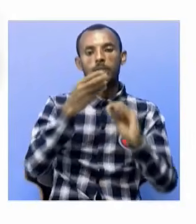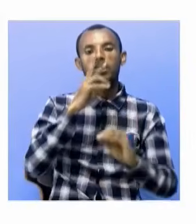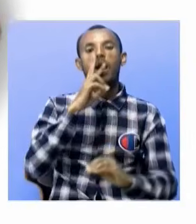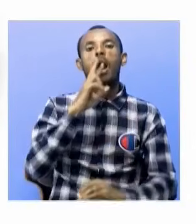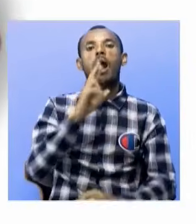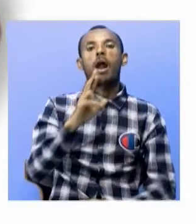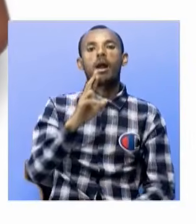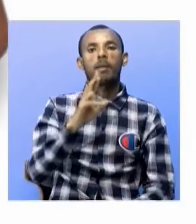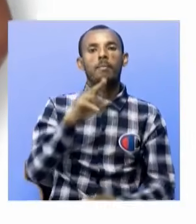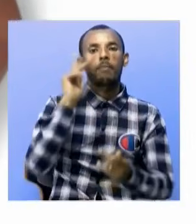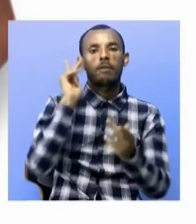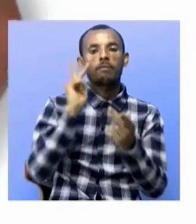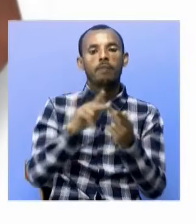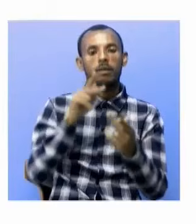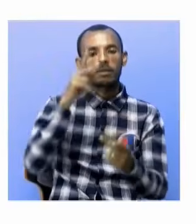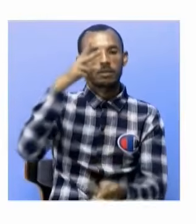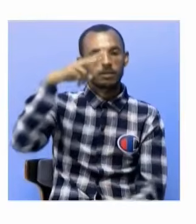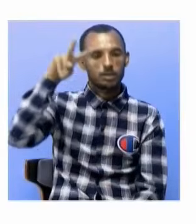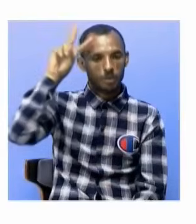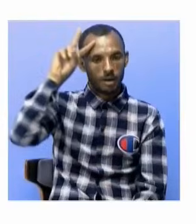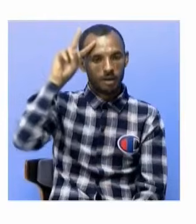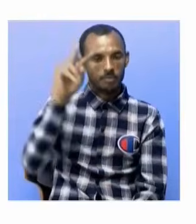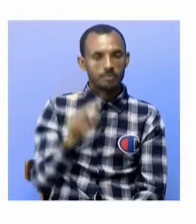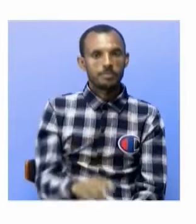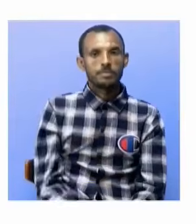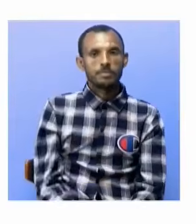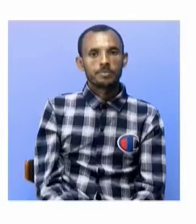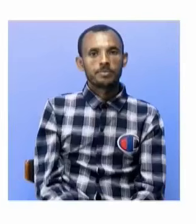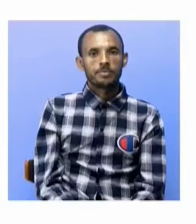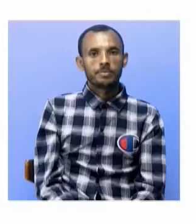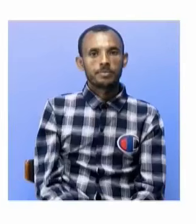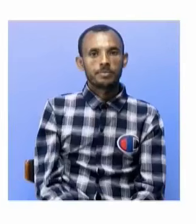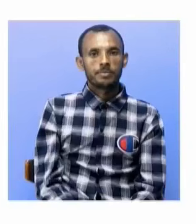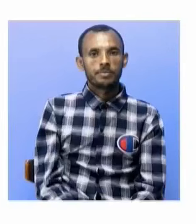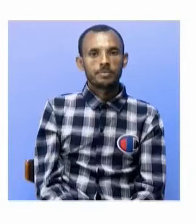are a perfect square?